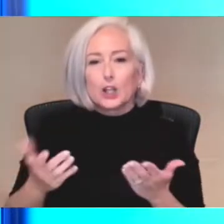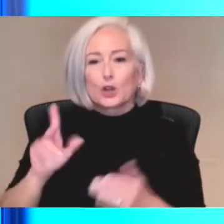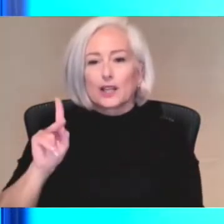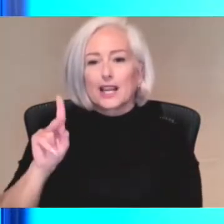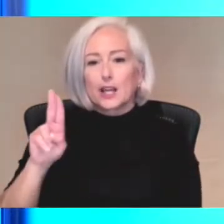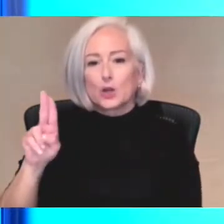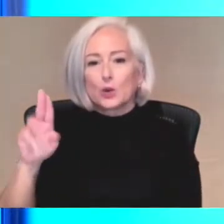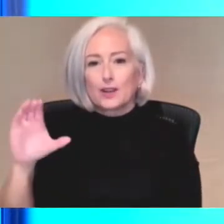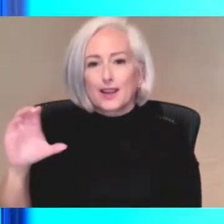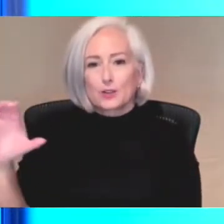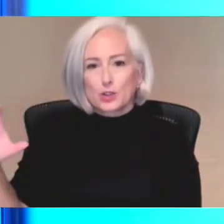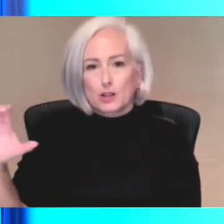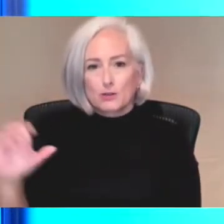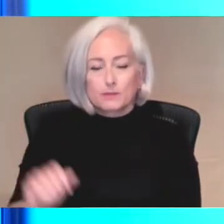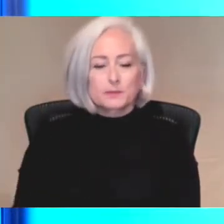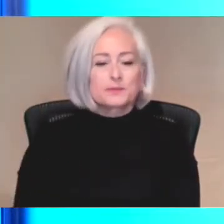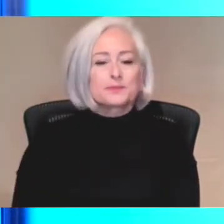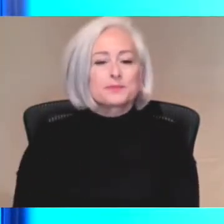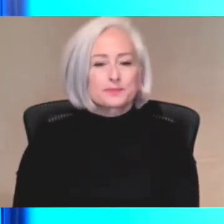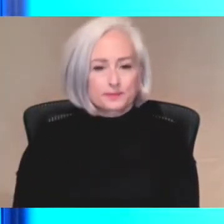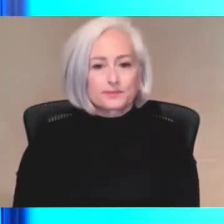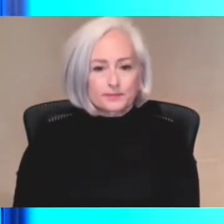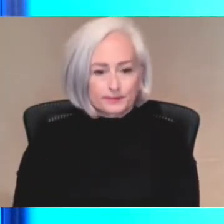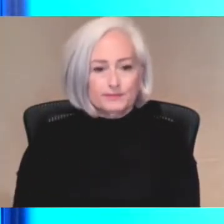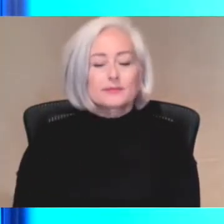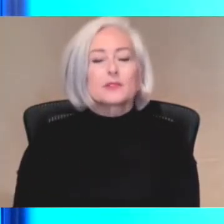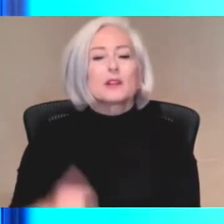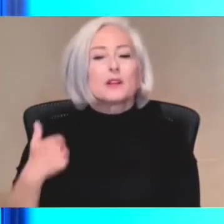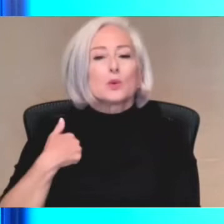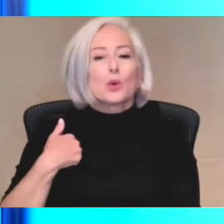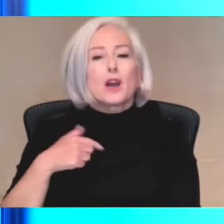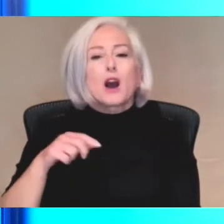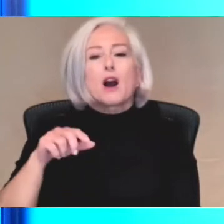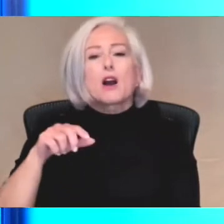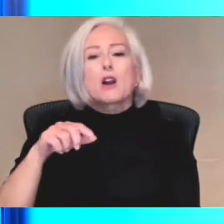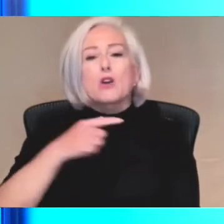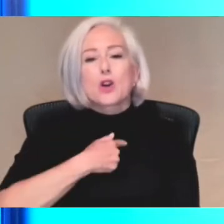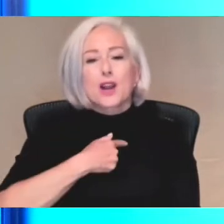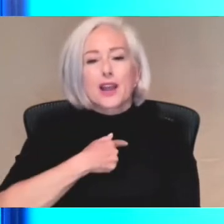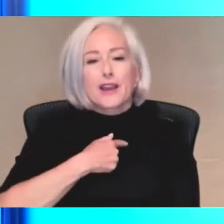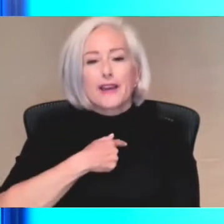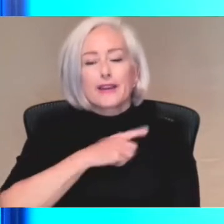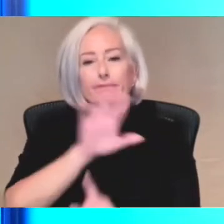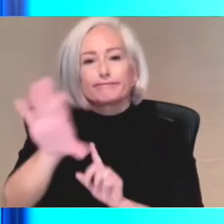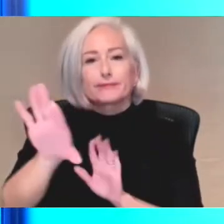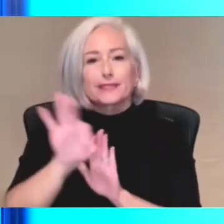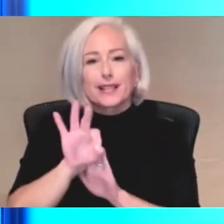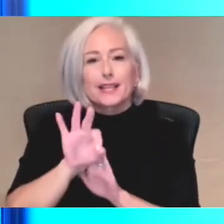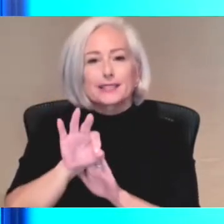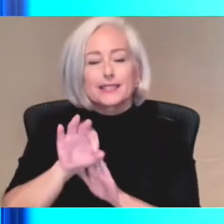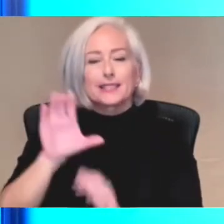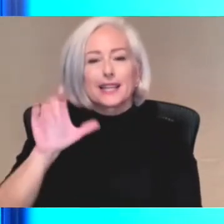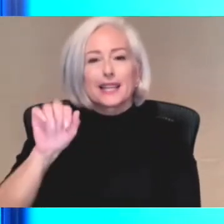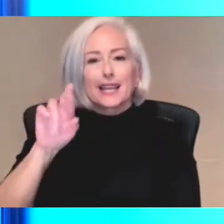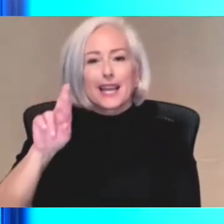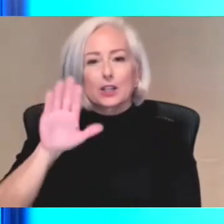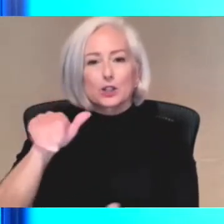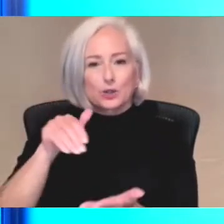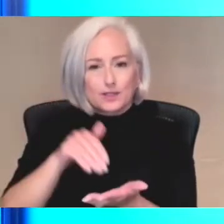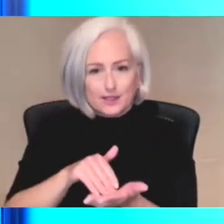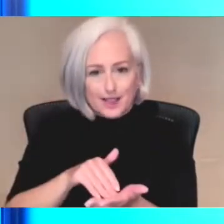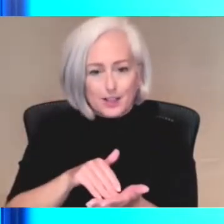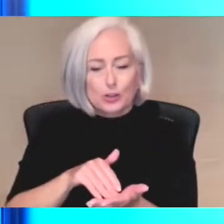so as an NCI designated cancer center, in line with the rest of the cancer center, we have a very